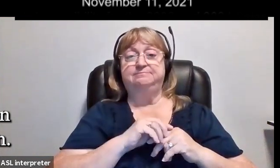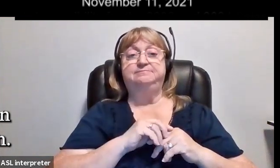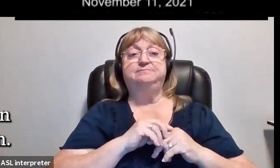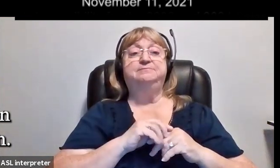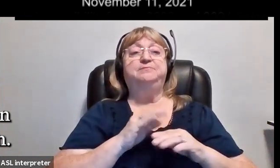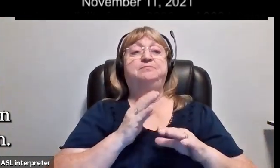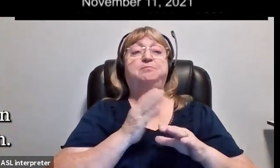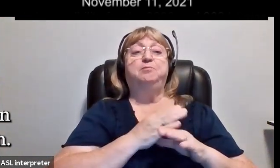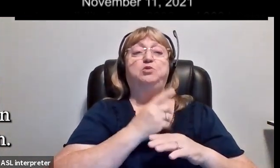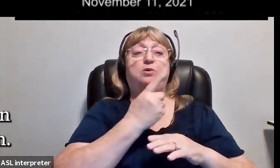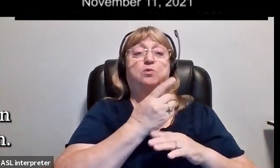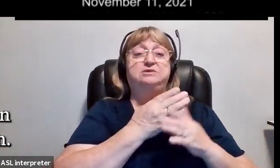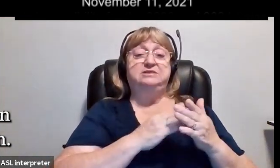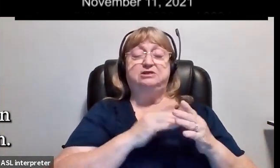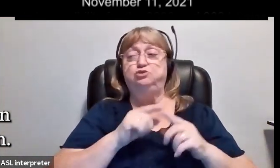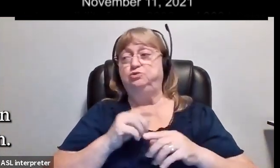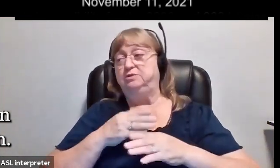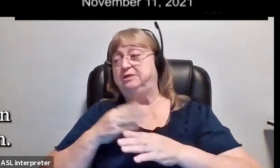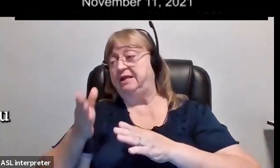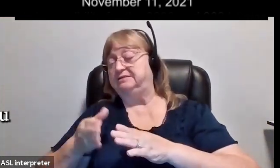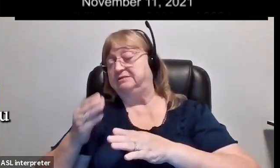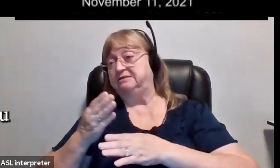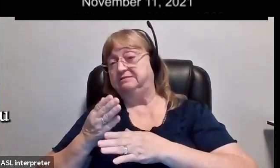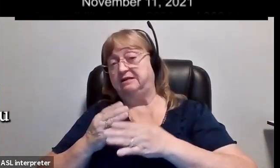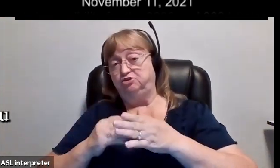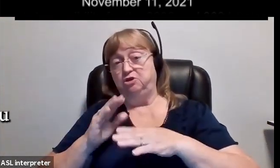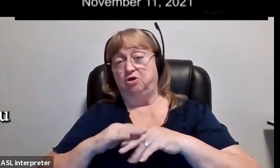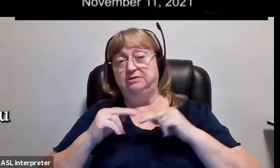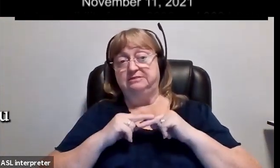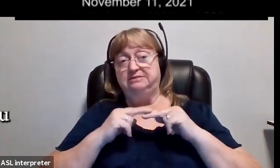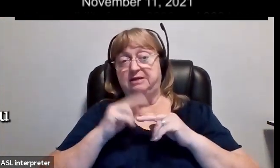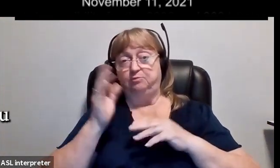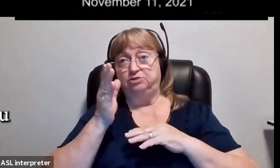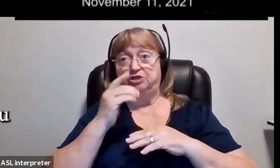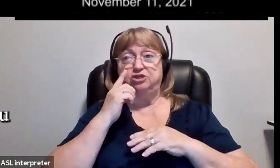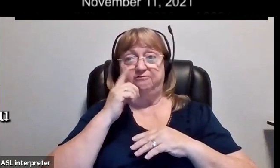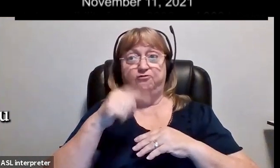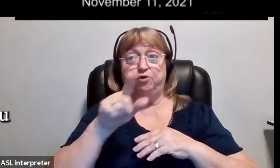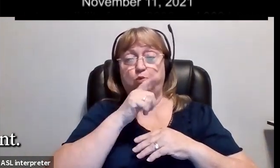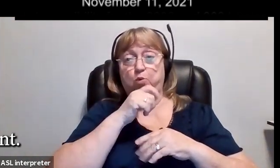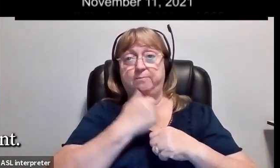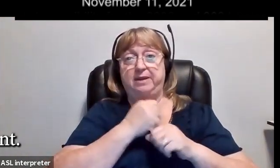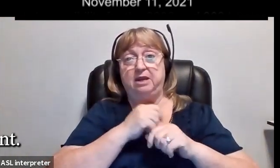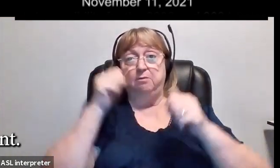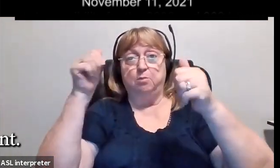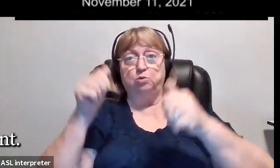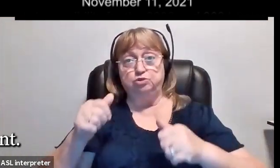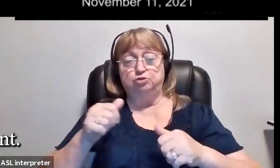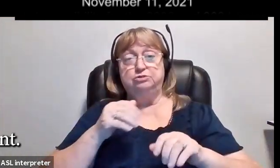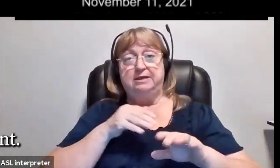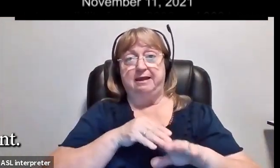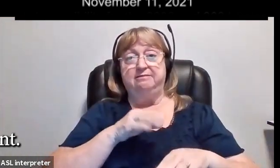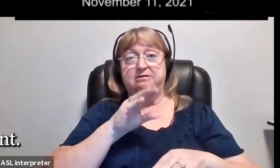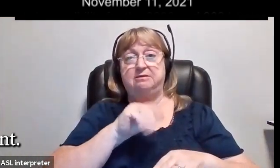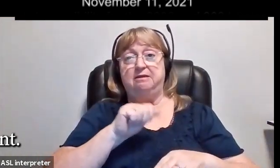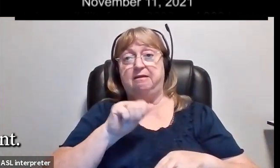between one section to the next on a slide presentation, and this also goes for those of you who are creating posters at AAS meetings, to